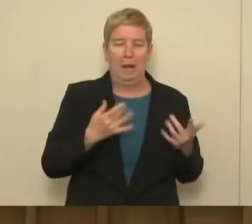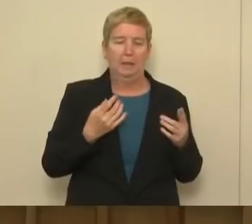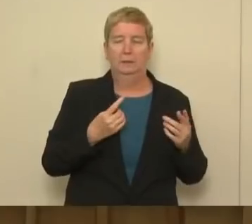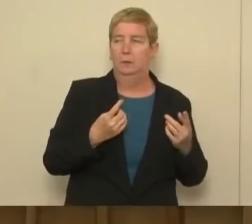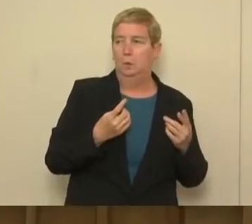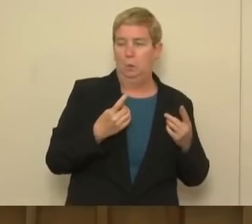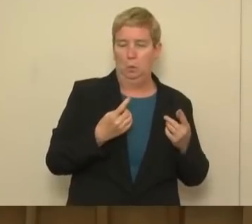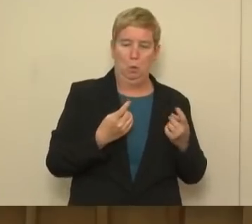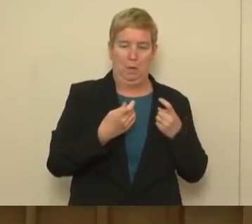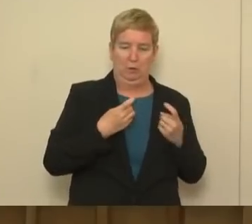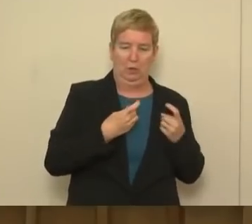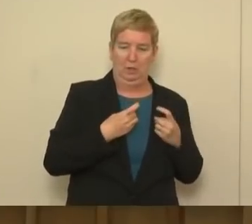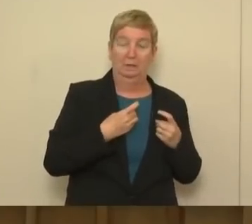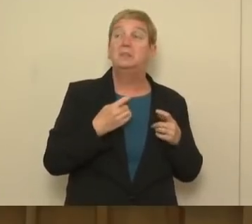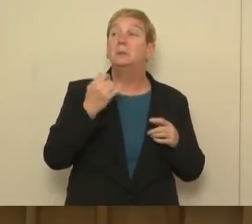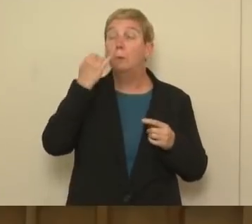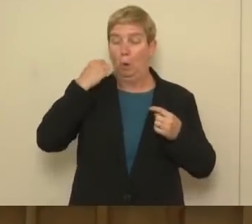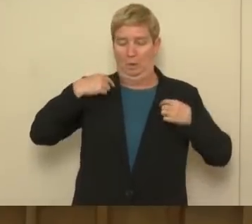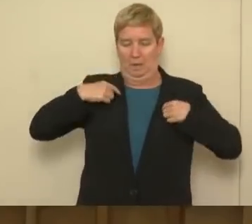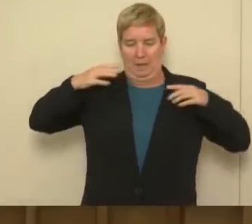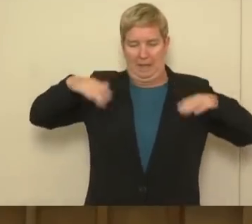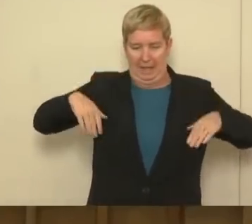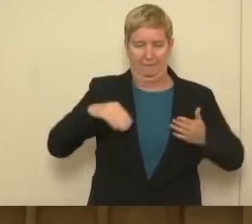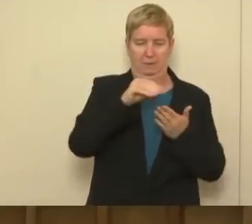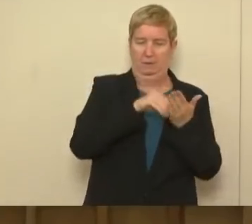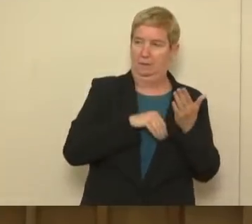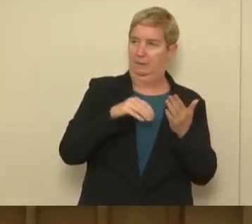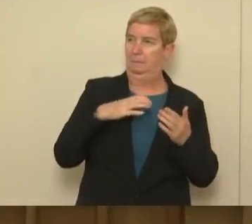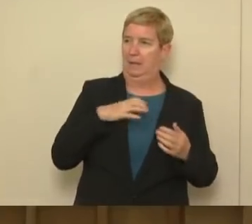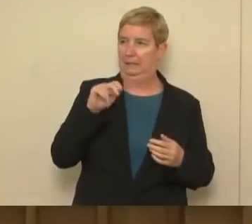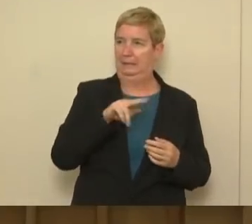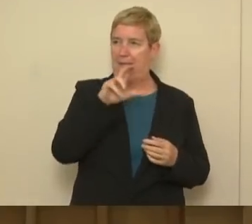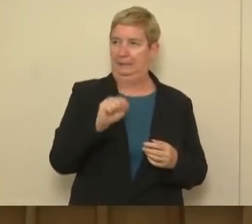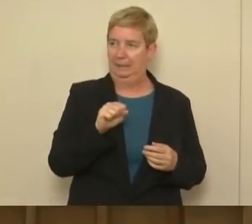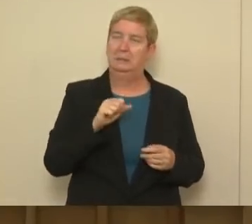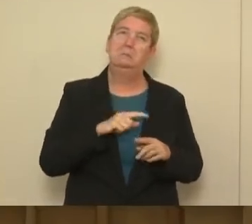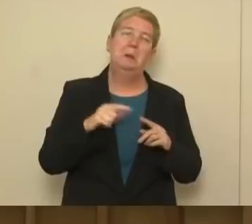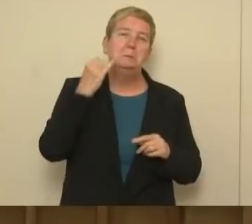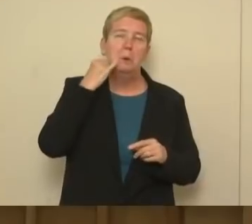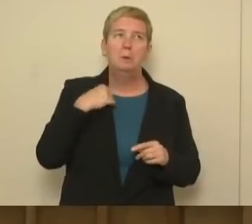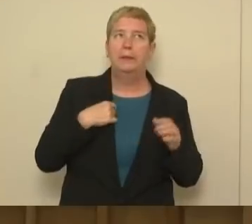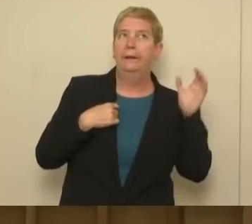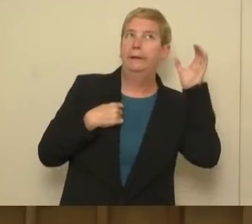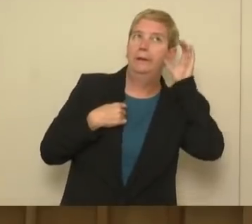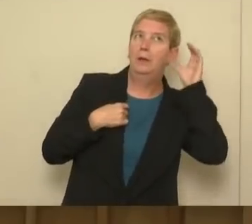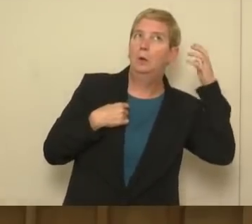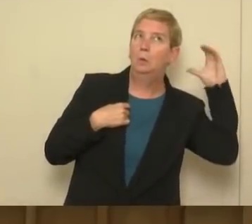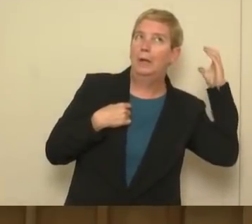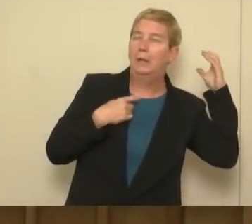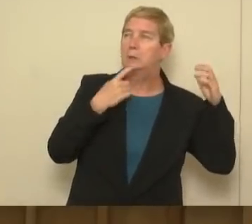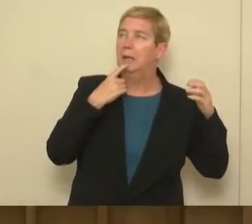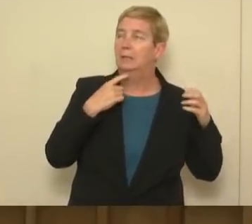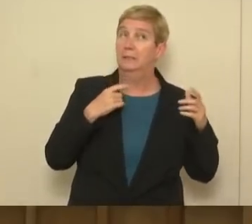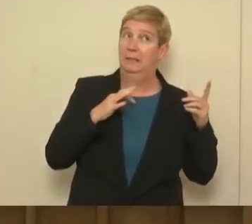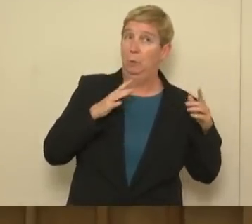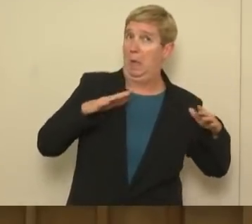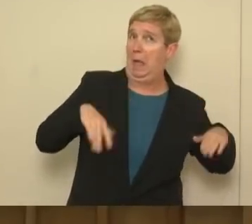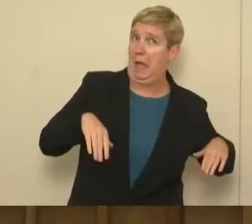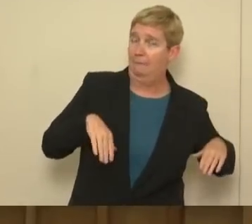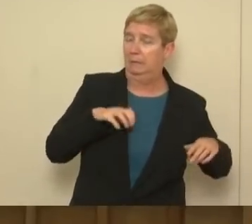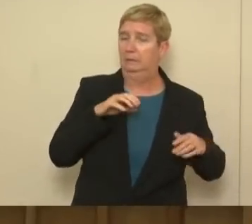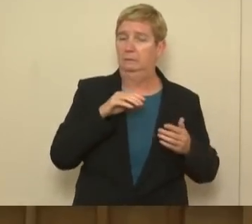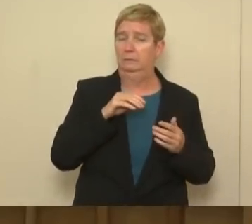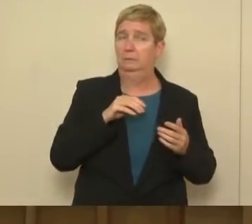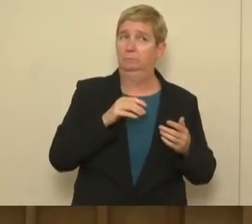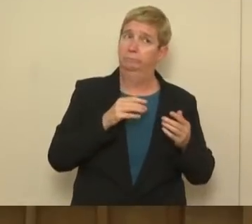assistance. So if you have not completed your census and you hear on the radio, for example, hey, if you haven't completed your census, sponsored by the